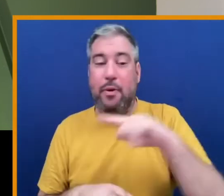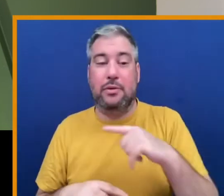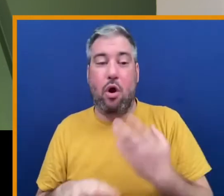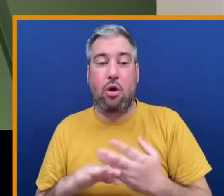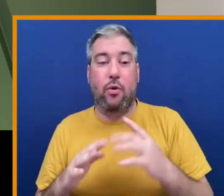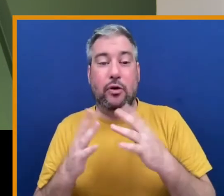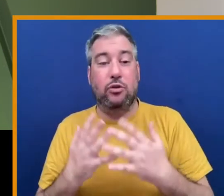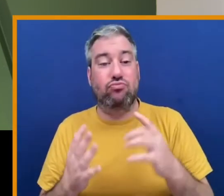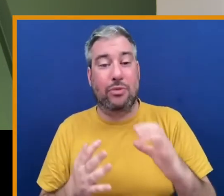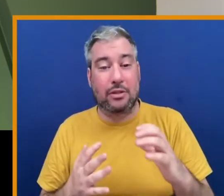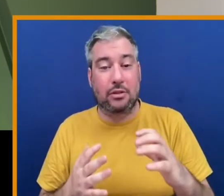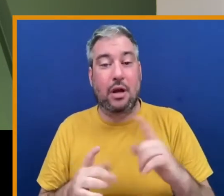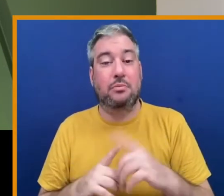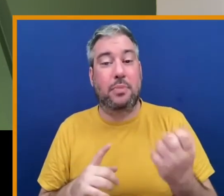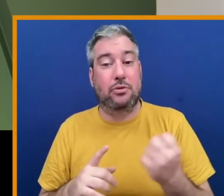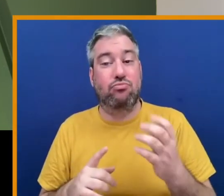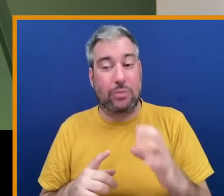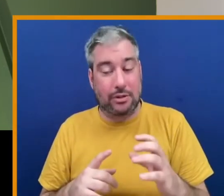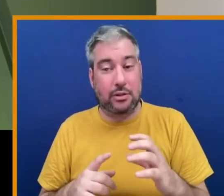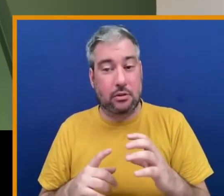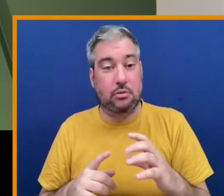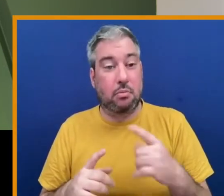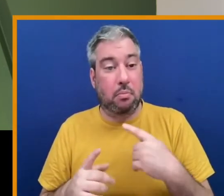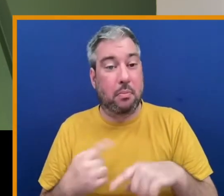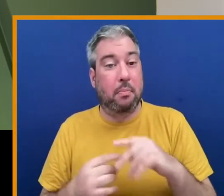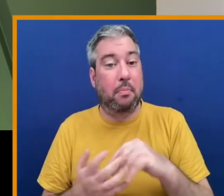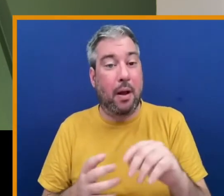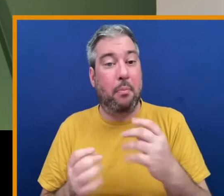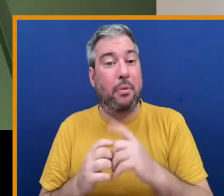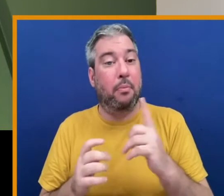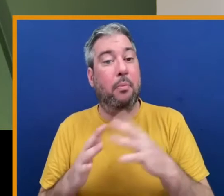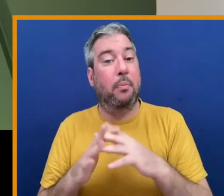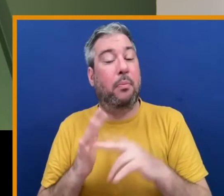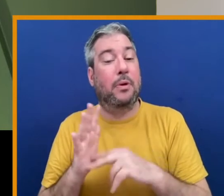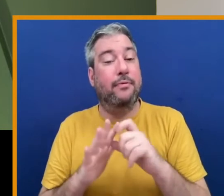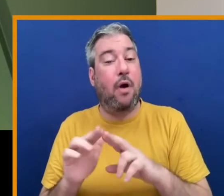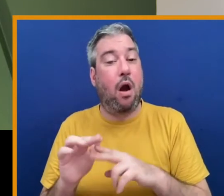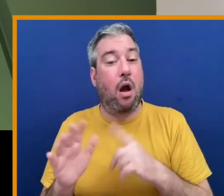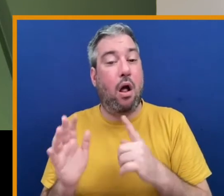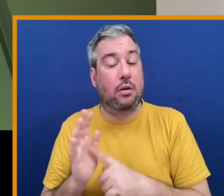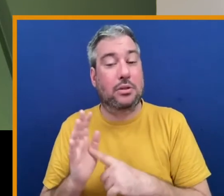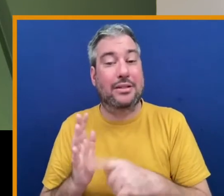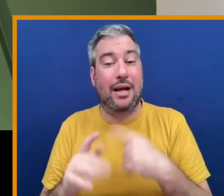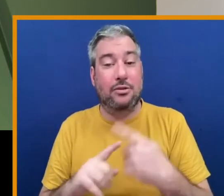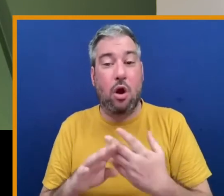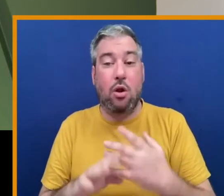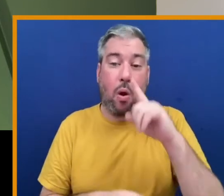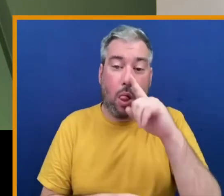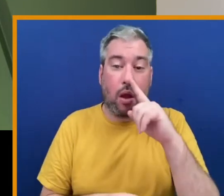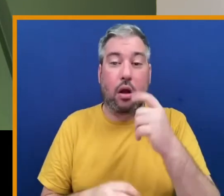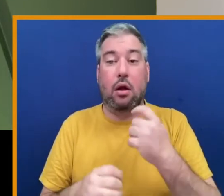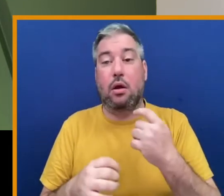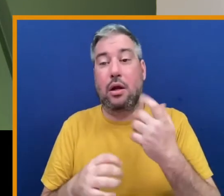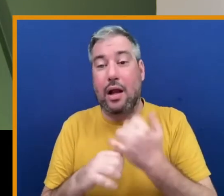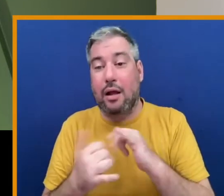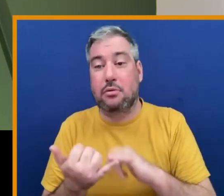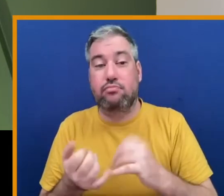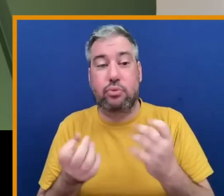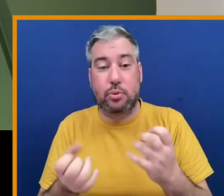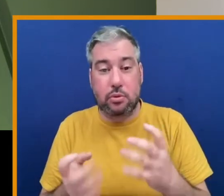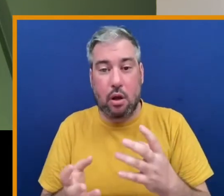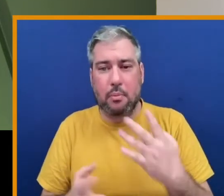contributions. My friend Baroness Randerson talking about an amendment to, which I fully back, to